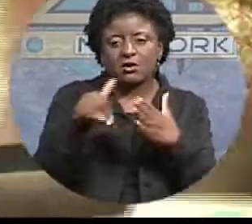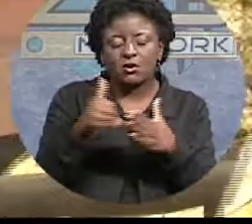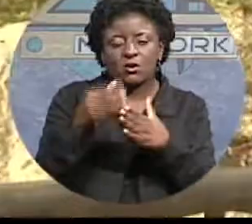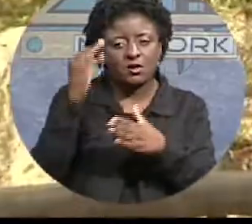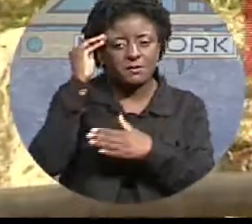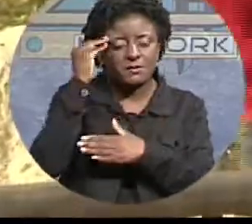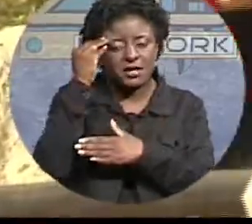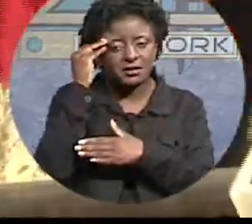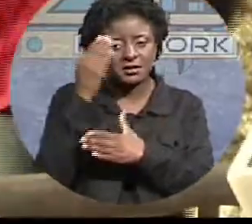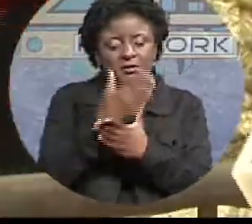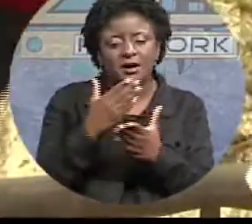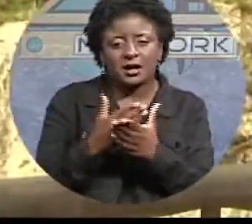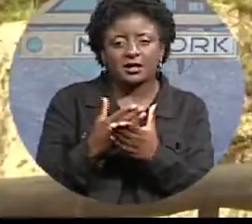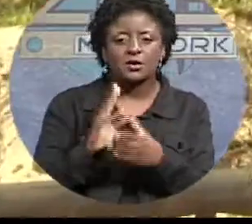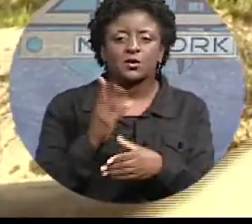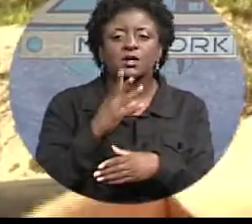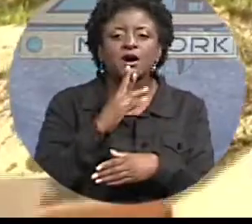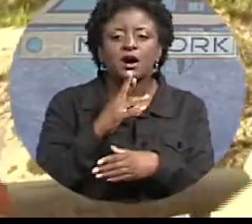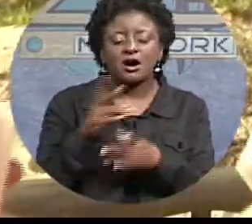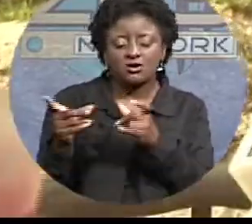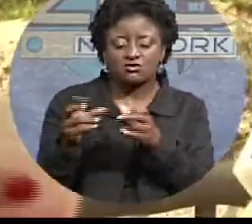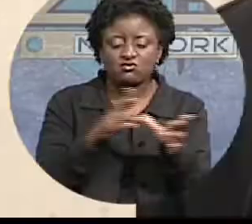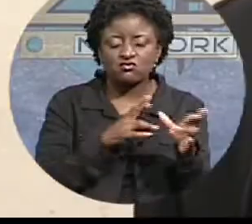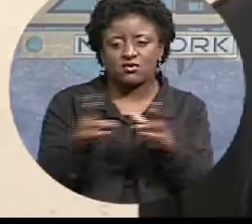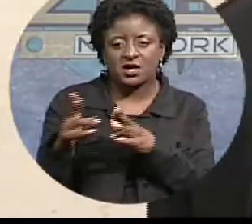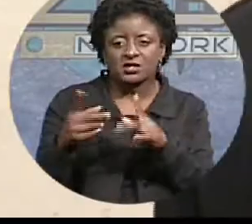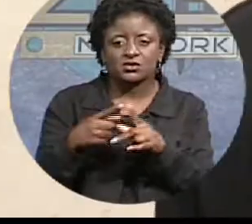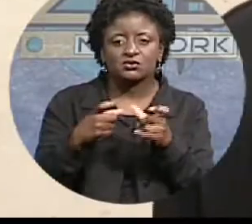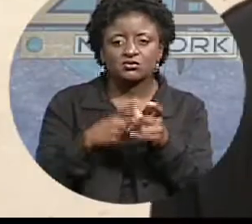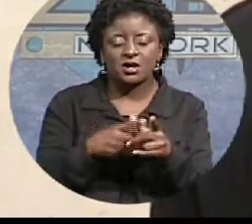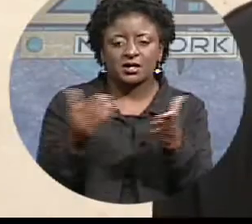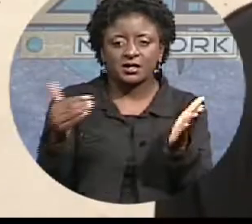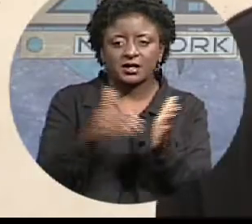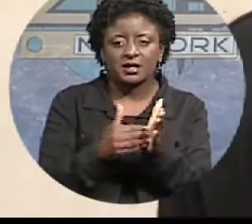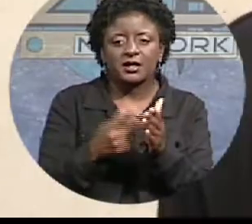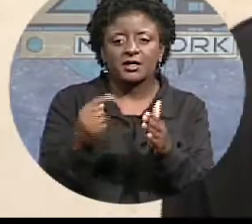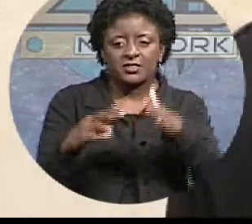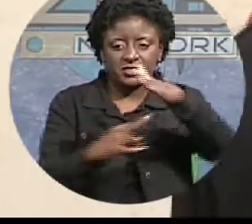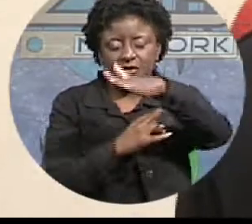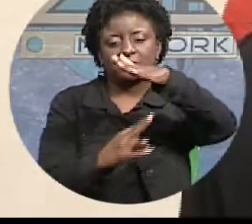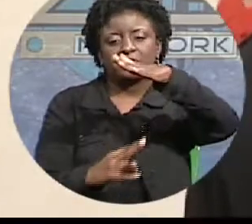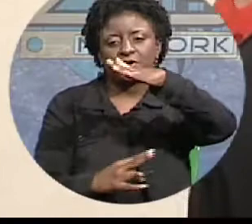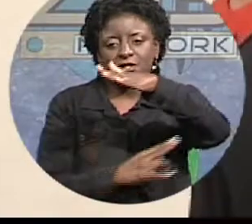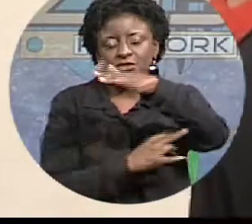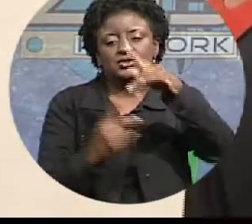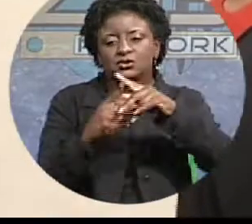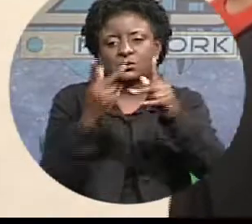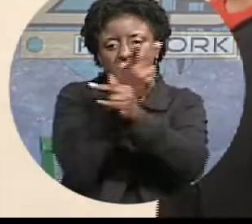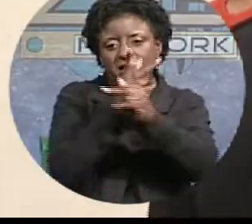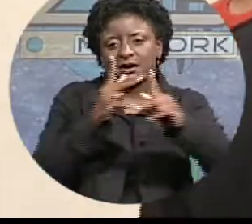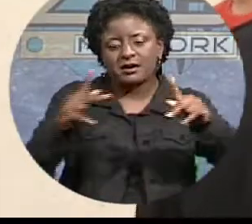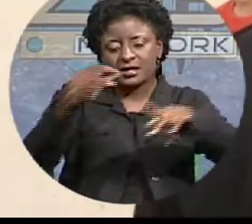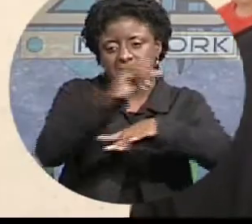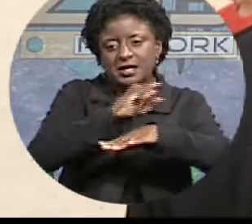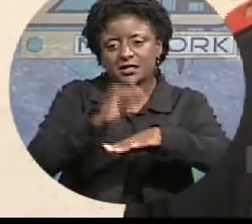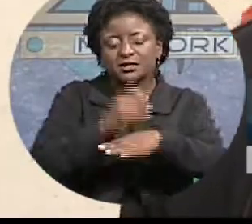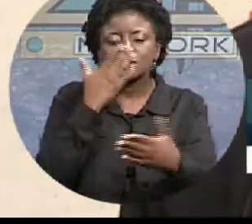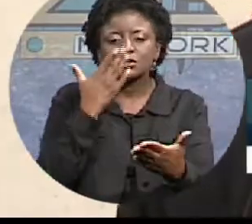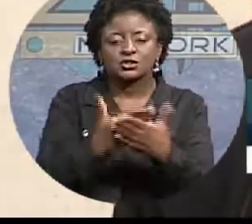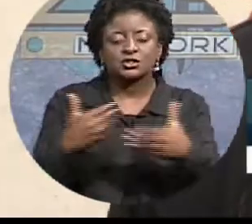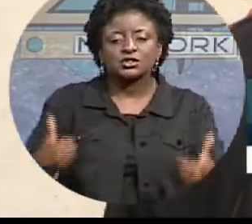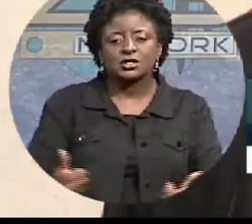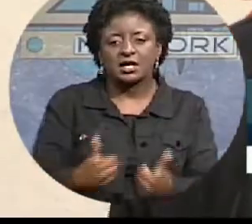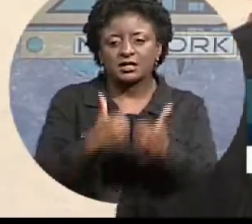run again. We are. We're running for our mama. The bridge over to Paradise Island is always a good challenge. Luckily, it's, you know, at